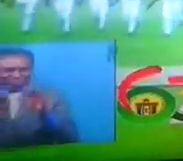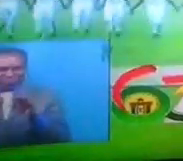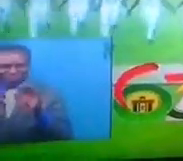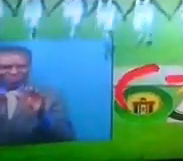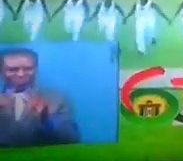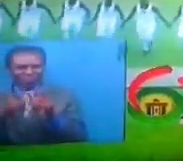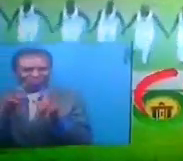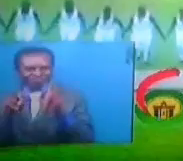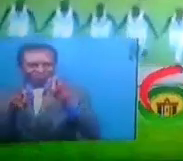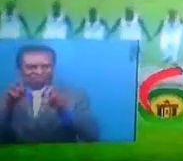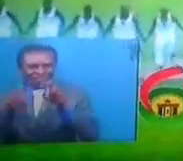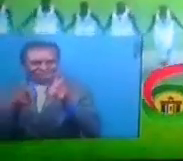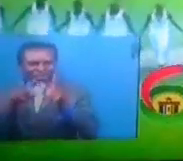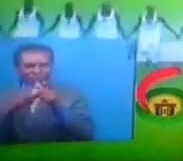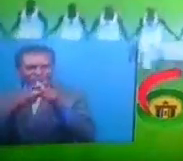And so,